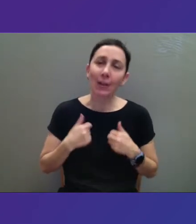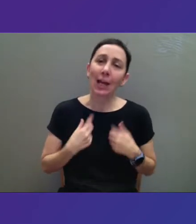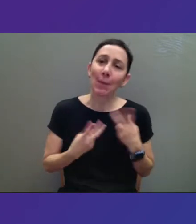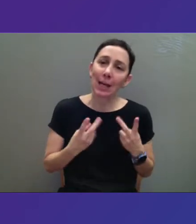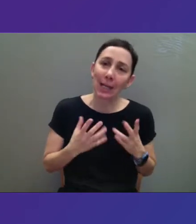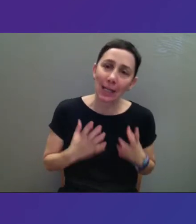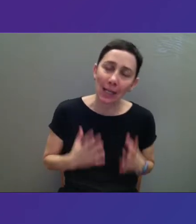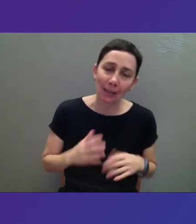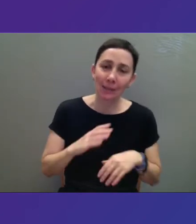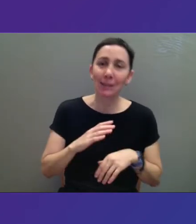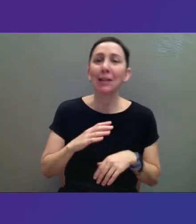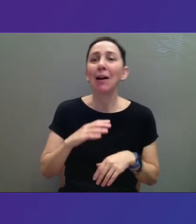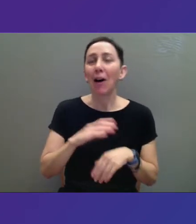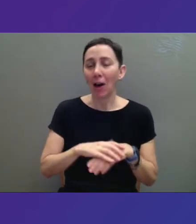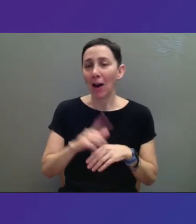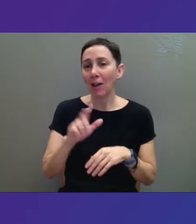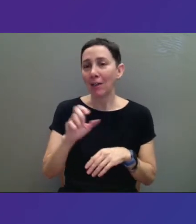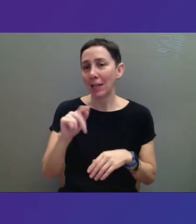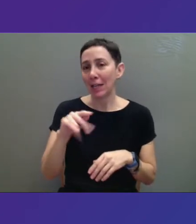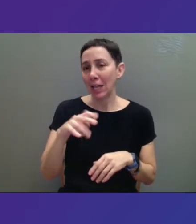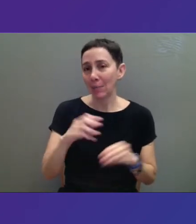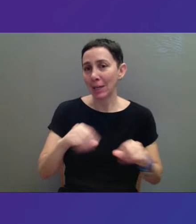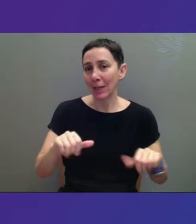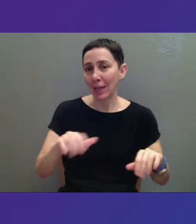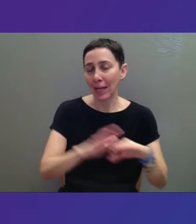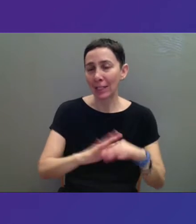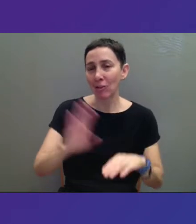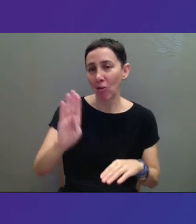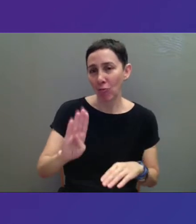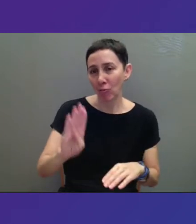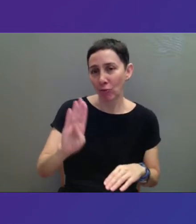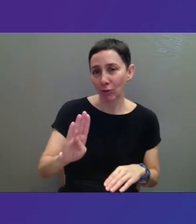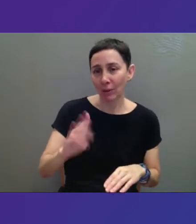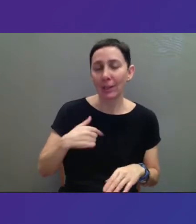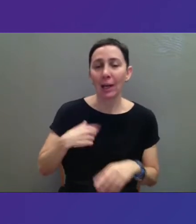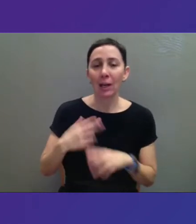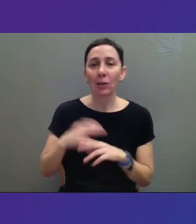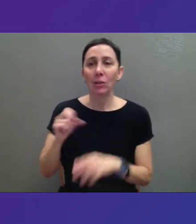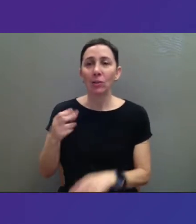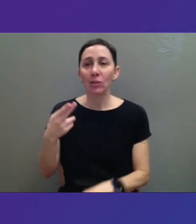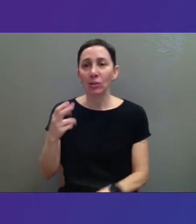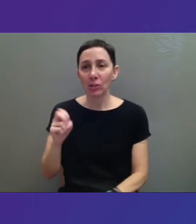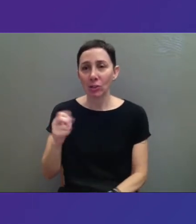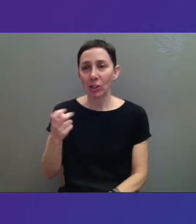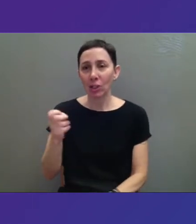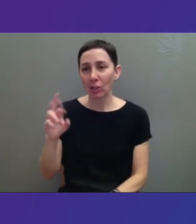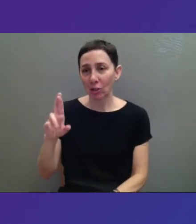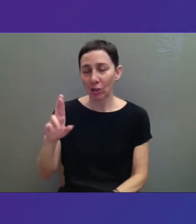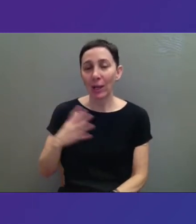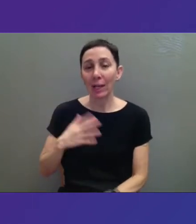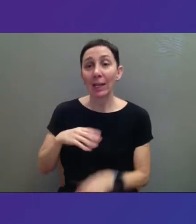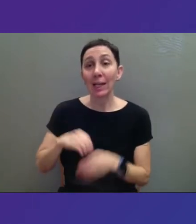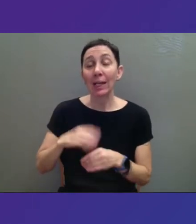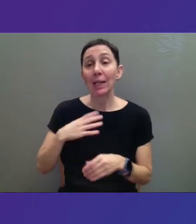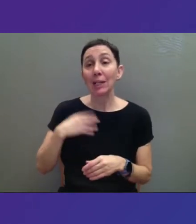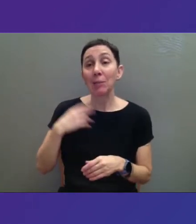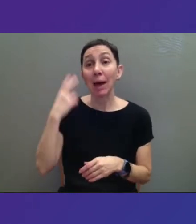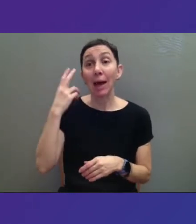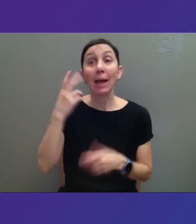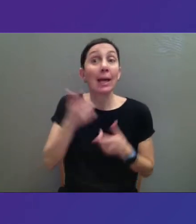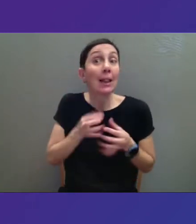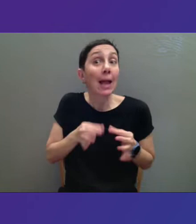as Brooklyn, New York. My pronouns are she and her, and in Olelo Hawaii, our Hawaiian language, my pronouns are oya, which is